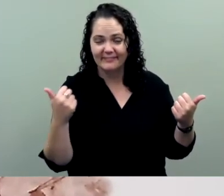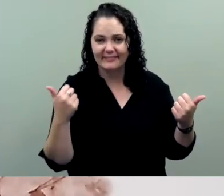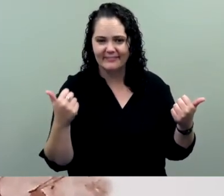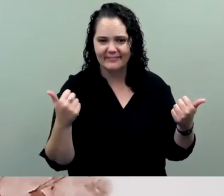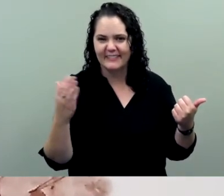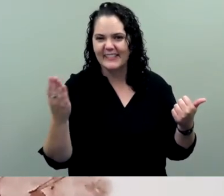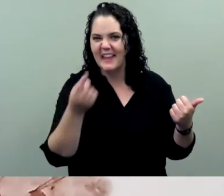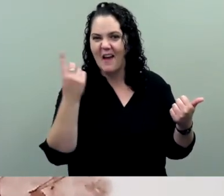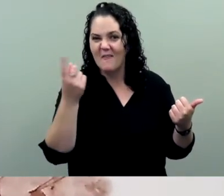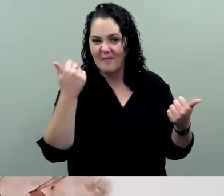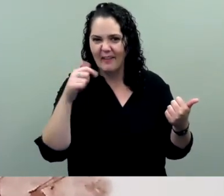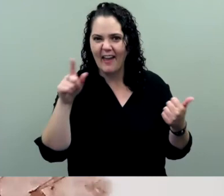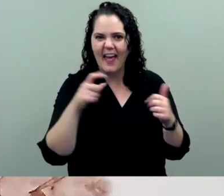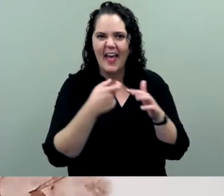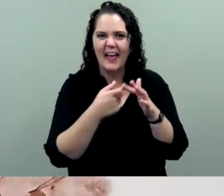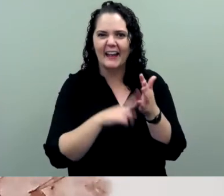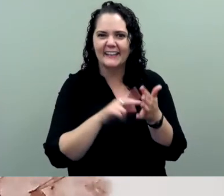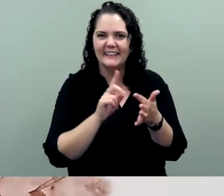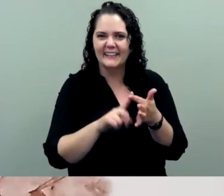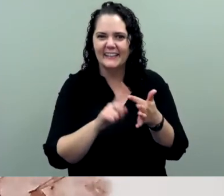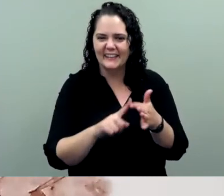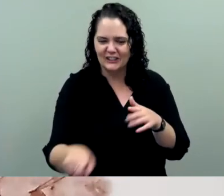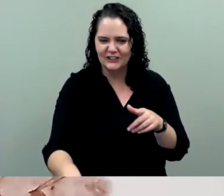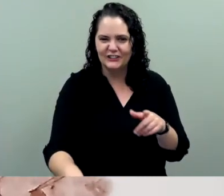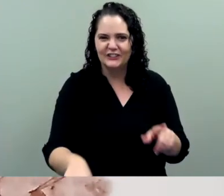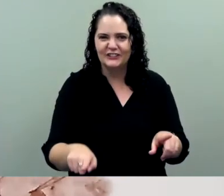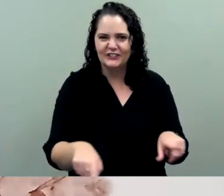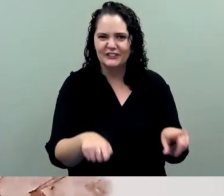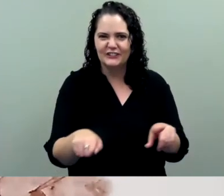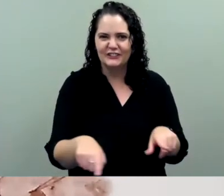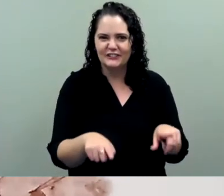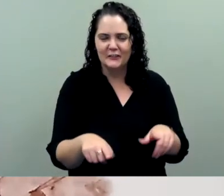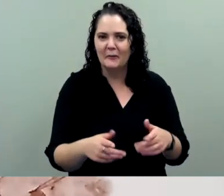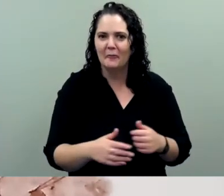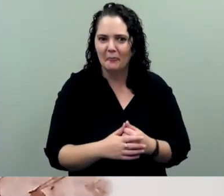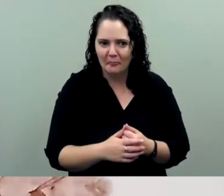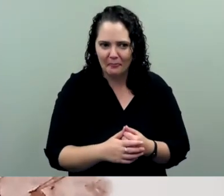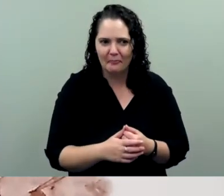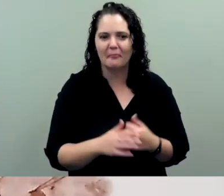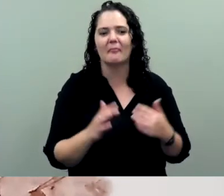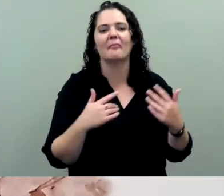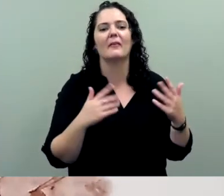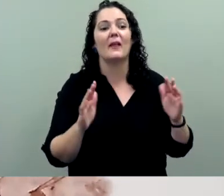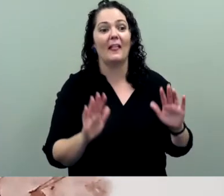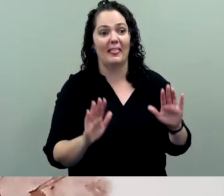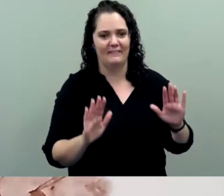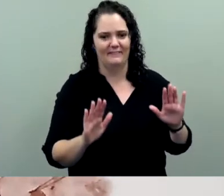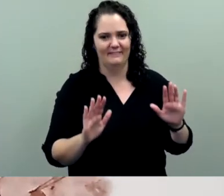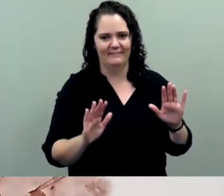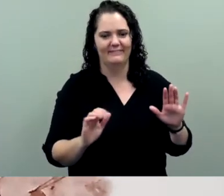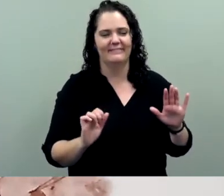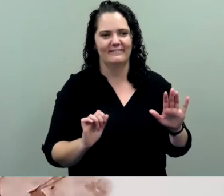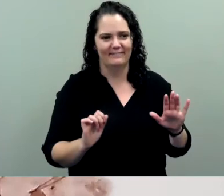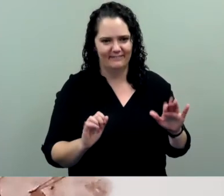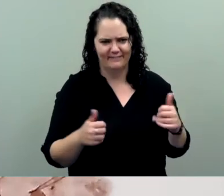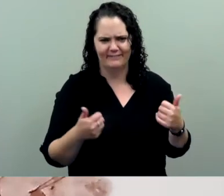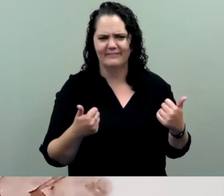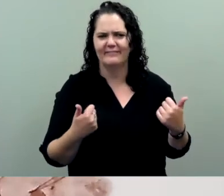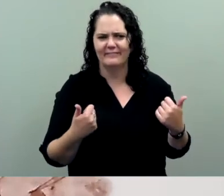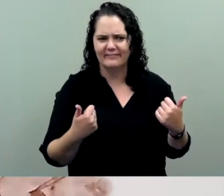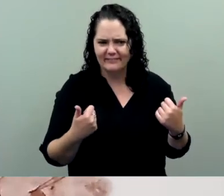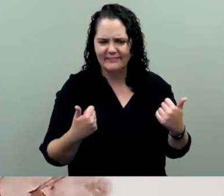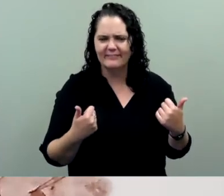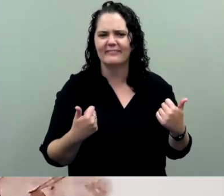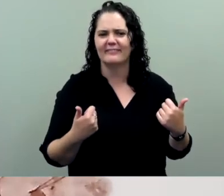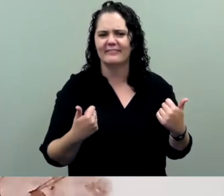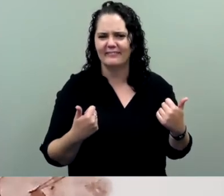I'm getting all tangled up there again. I'm going to leave that Rebecca Horn up for a minute. I'm going to leave that up for a minute so you can keep working. Yeah, tied